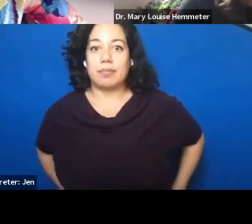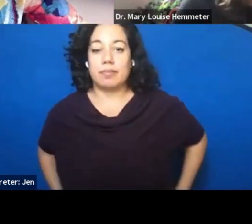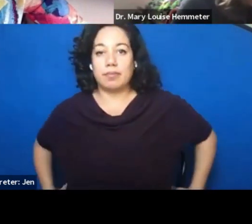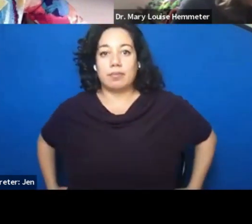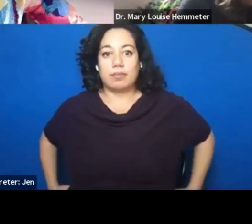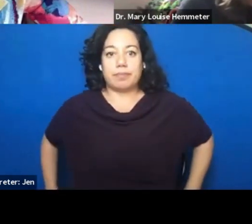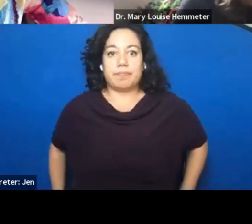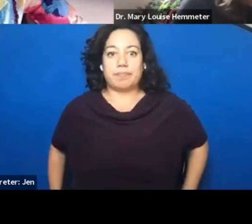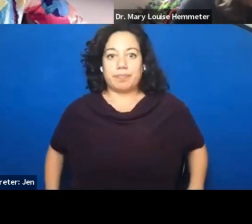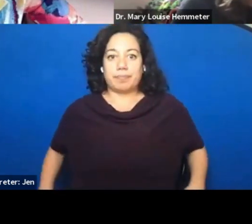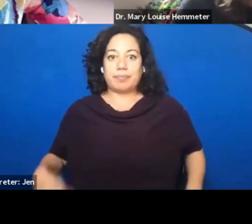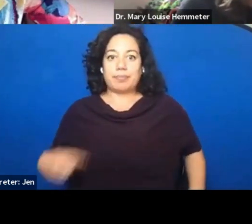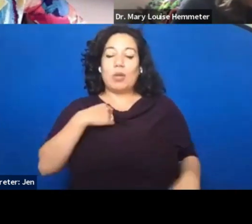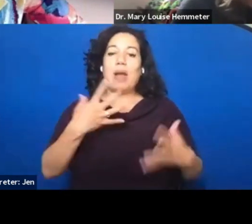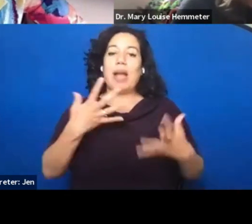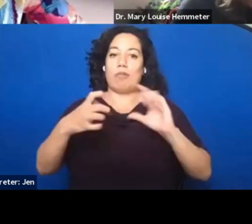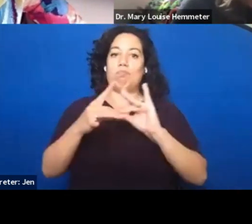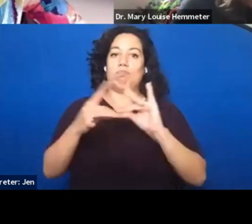I want to tell you about Ernie.